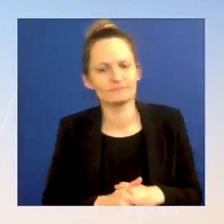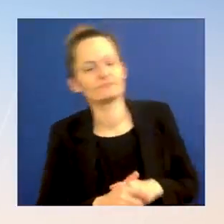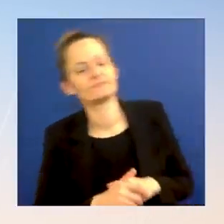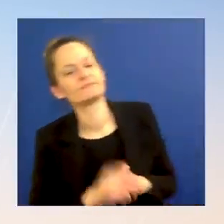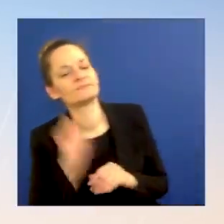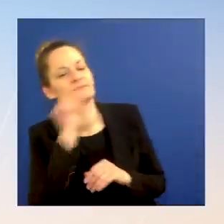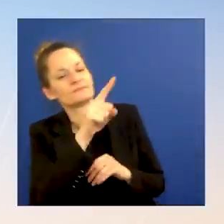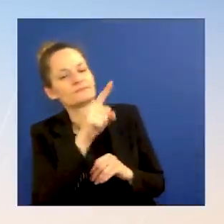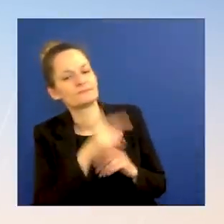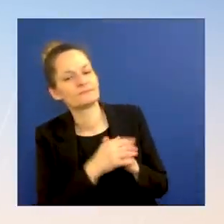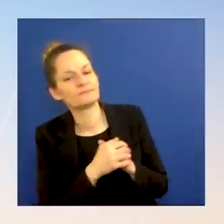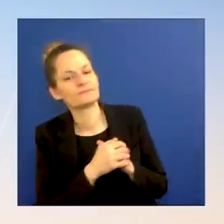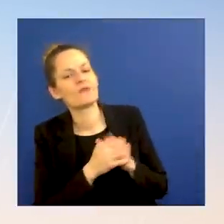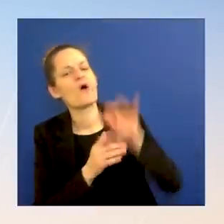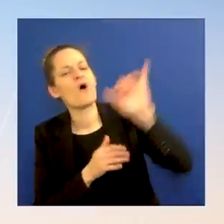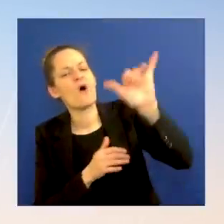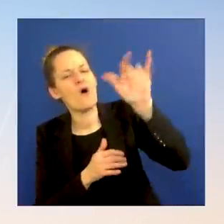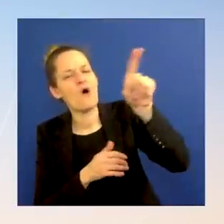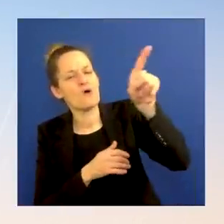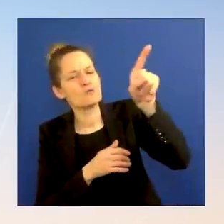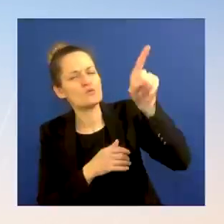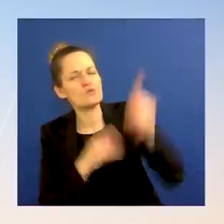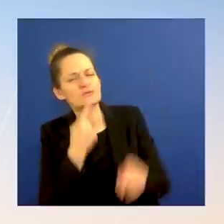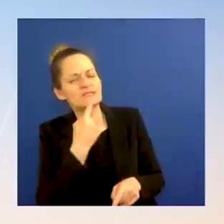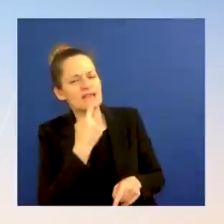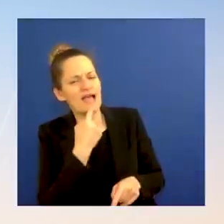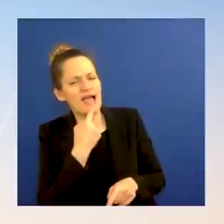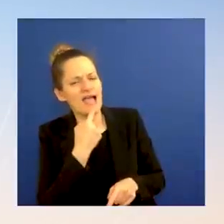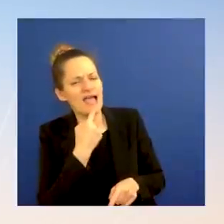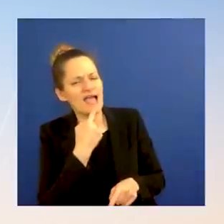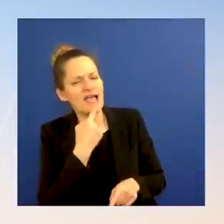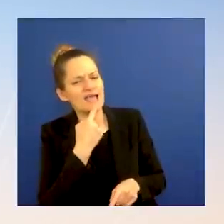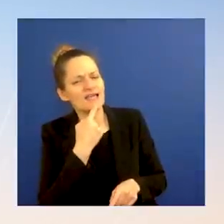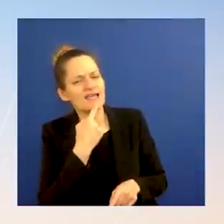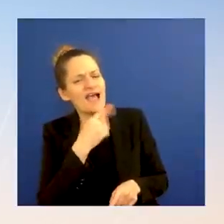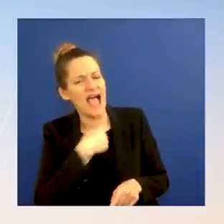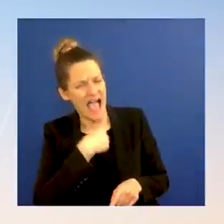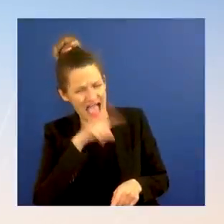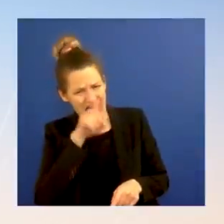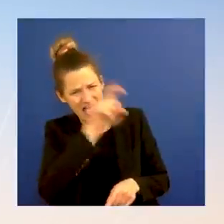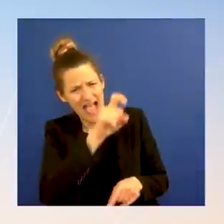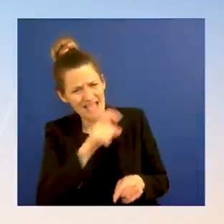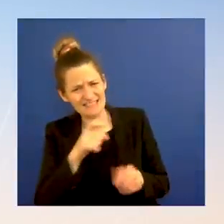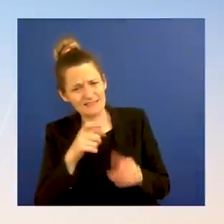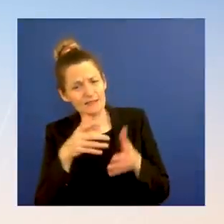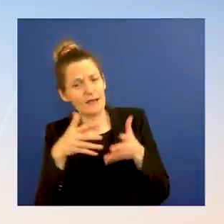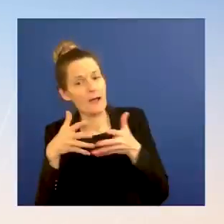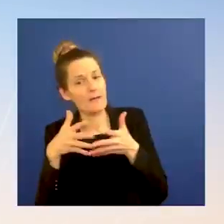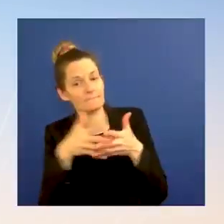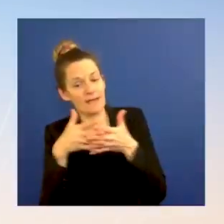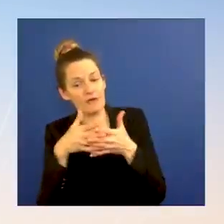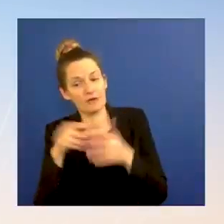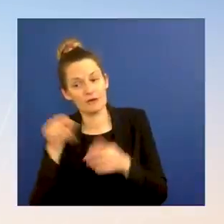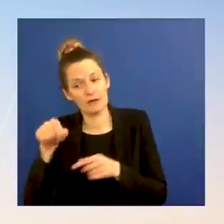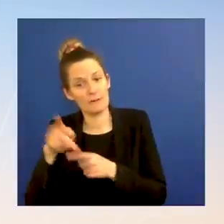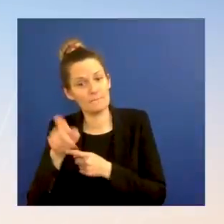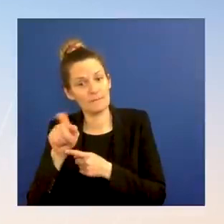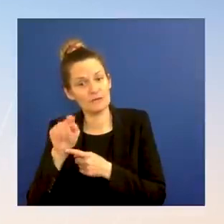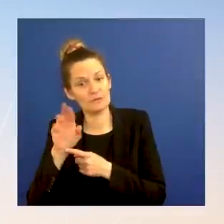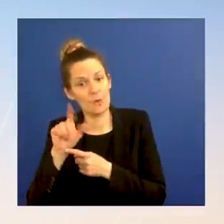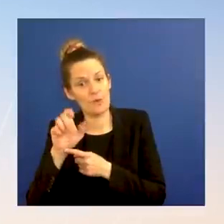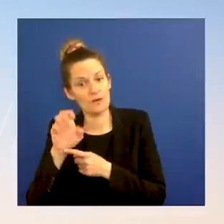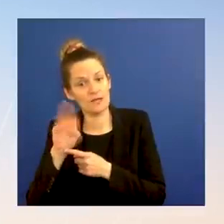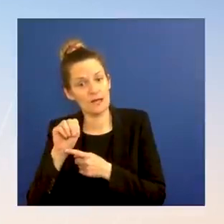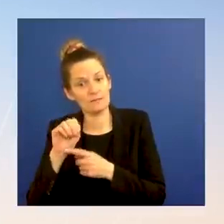you said, I asked the American Petroleum Institute about those 9,000 leases. Yeah. Which you've been talking about. The president and CEO of that group says that a lot